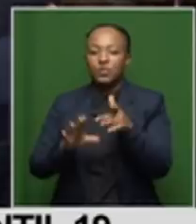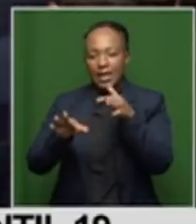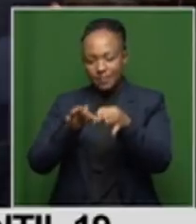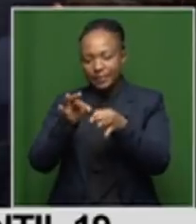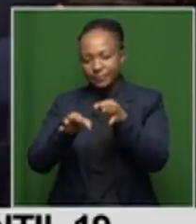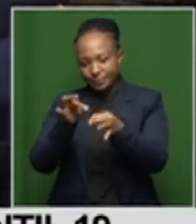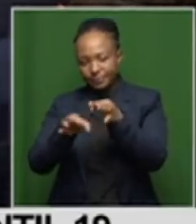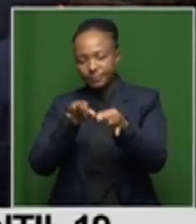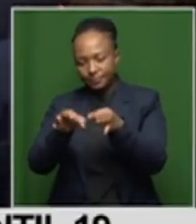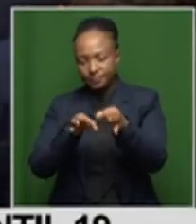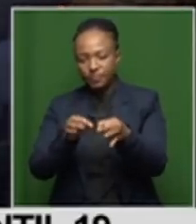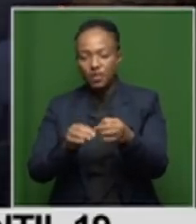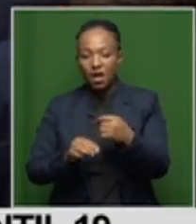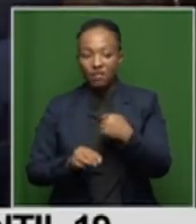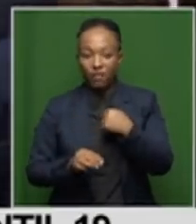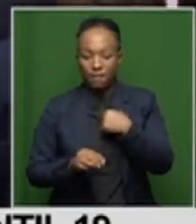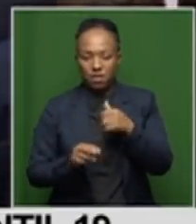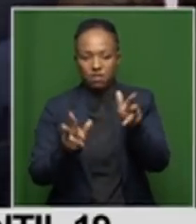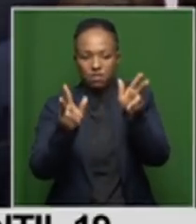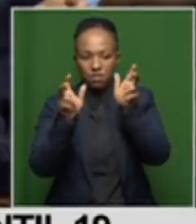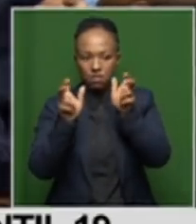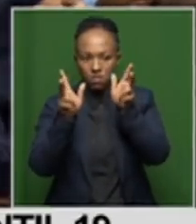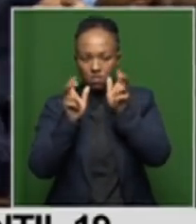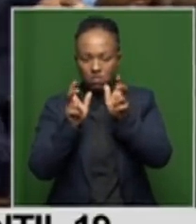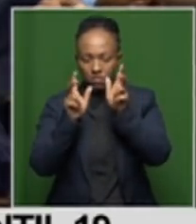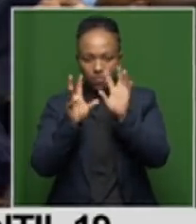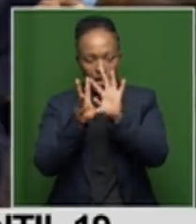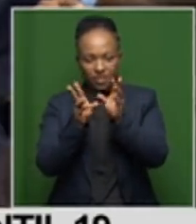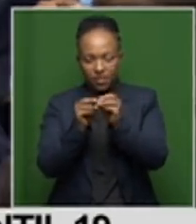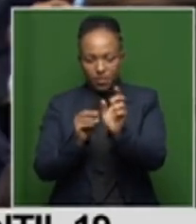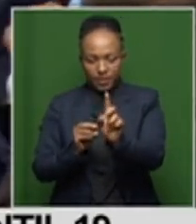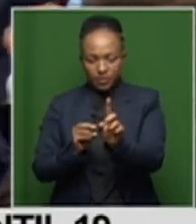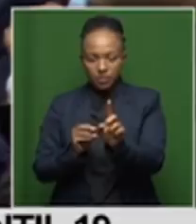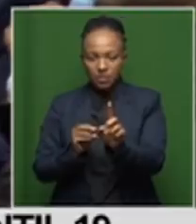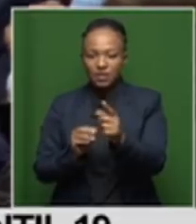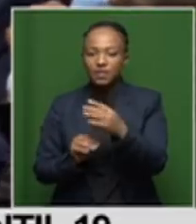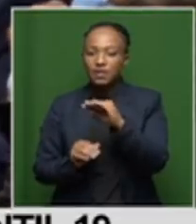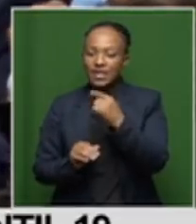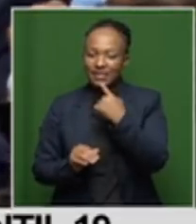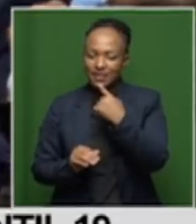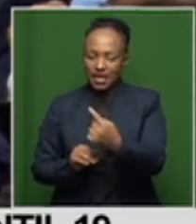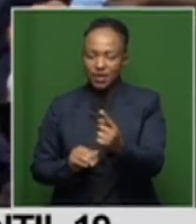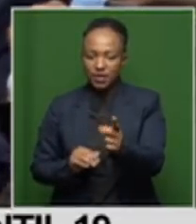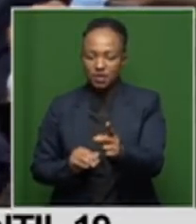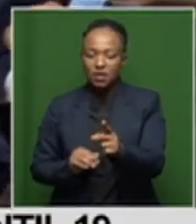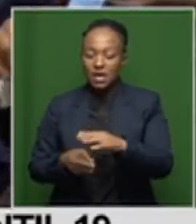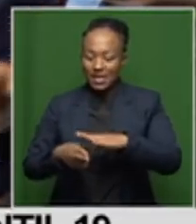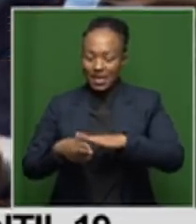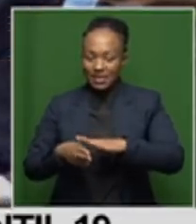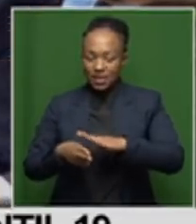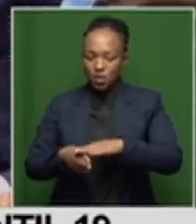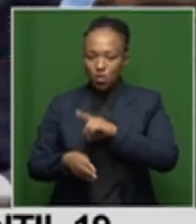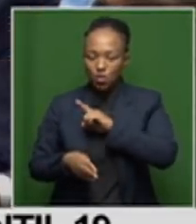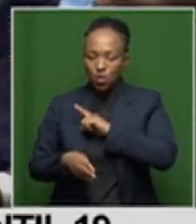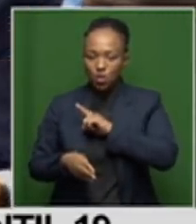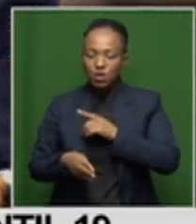of those reasons. For me, what I took from this is that they are essentially saying the reason why